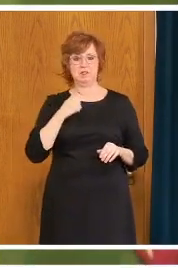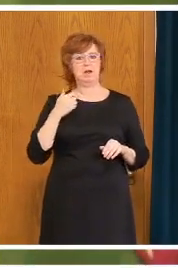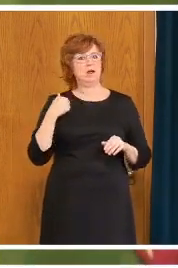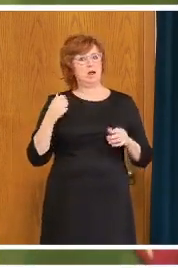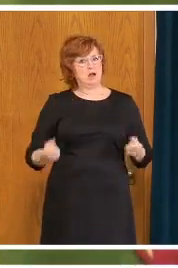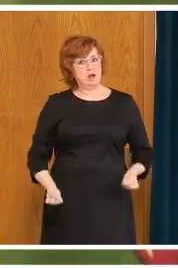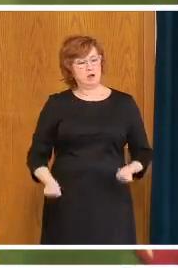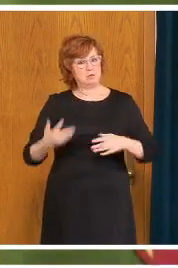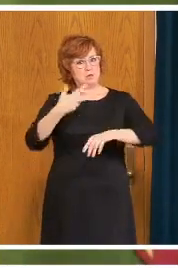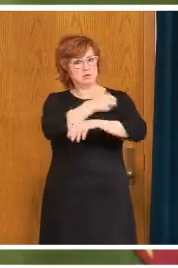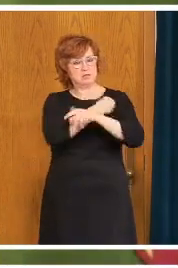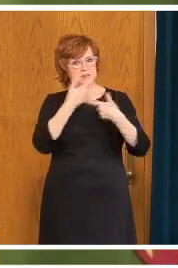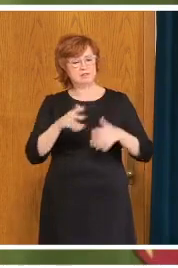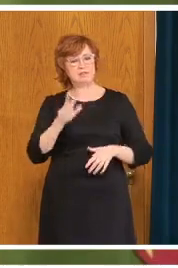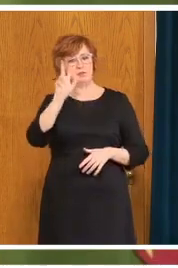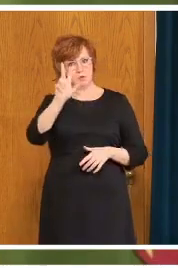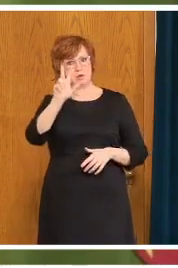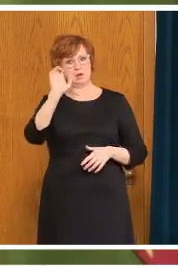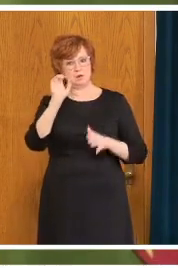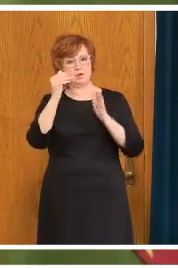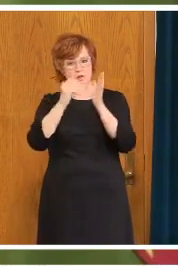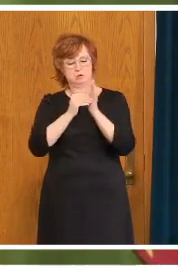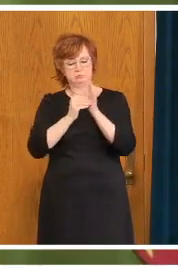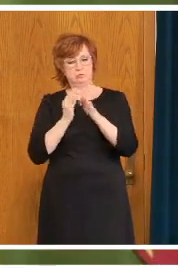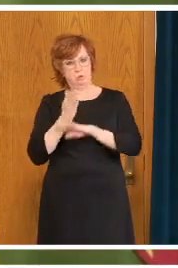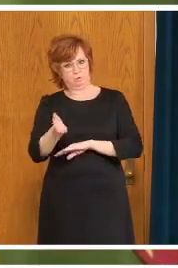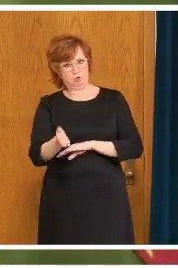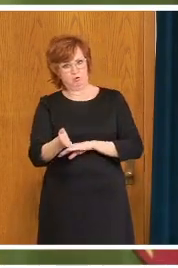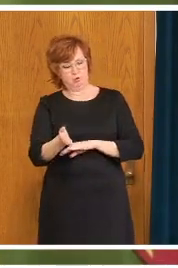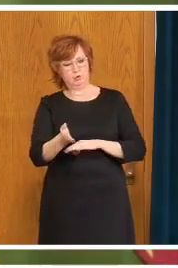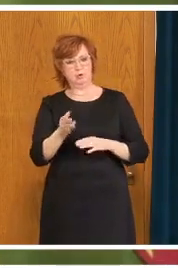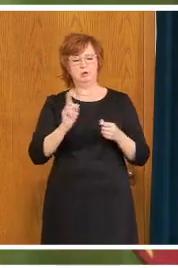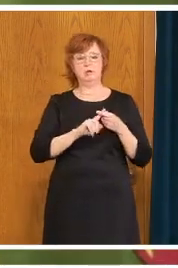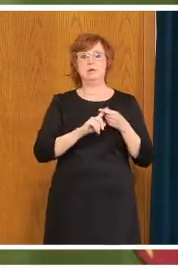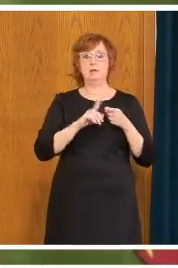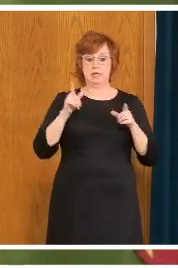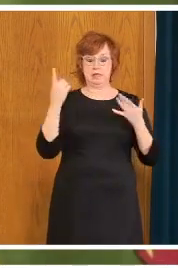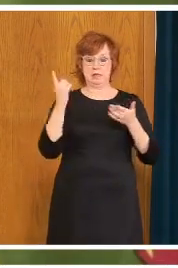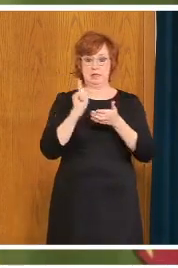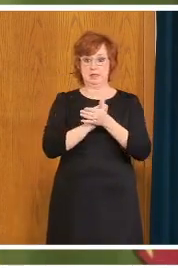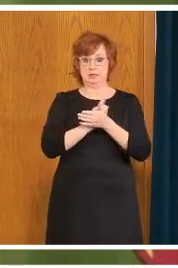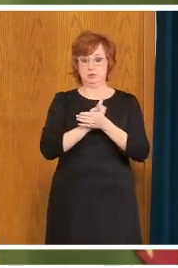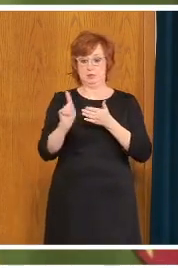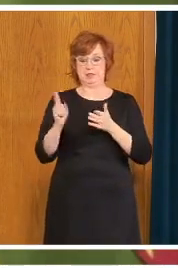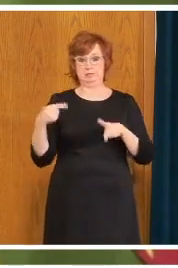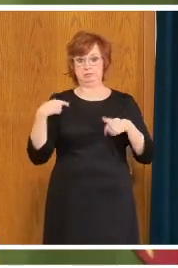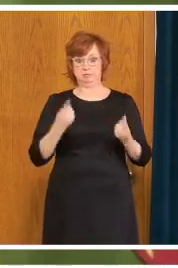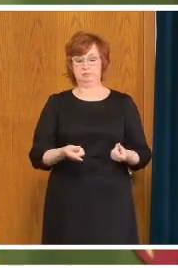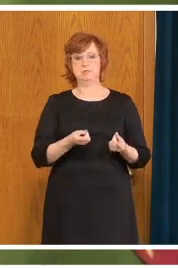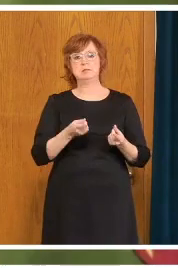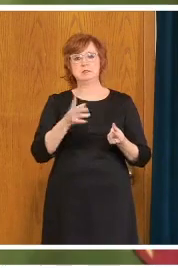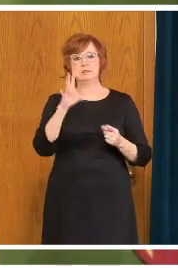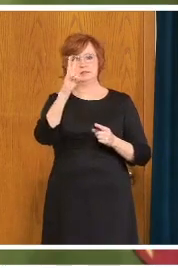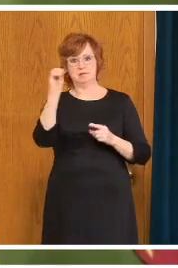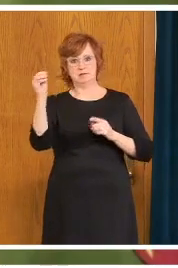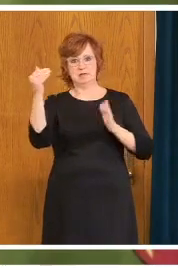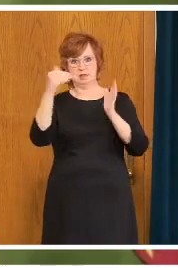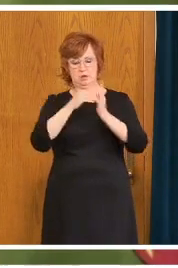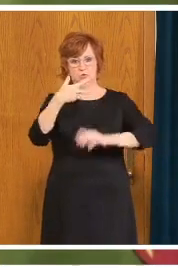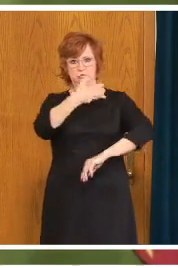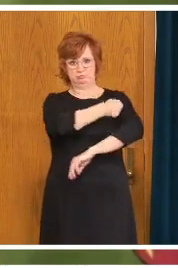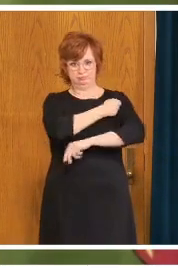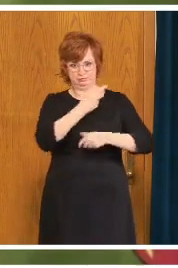over 70,000 shots were done in the last week. Again, I want to thank the thousands of dedicated Saskatchewan healthcare